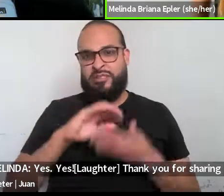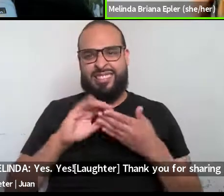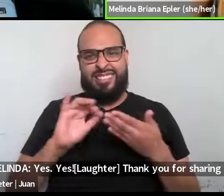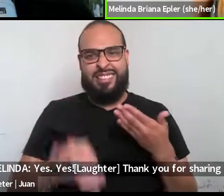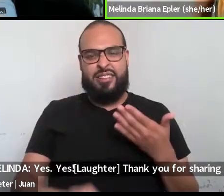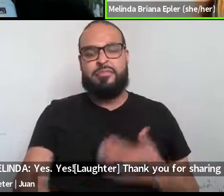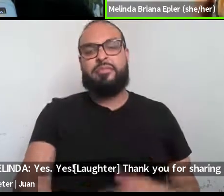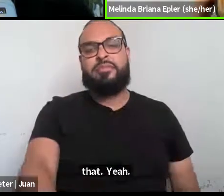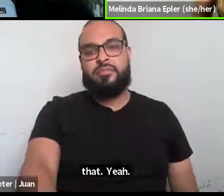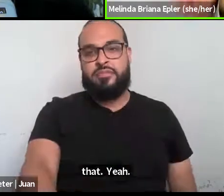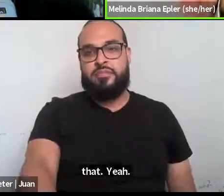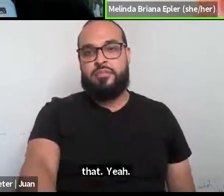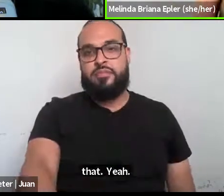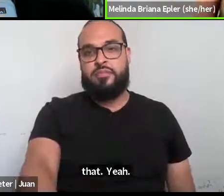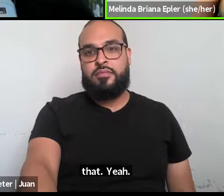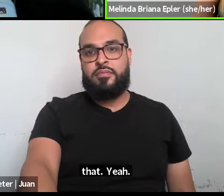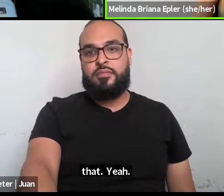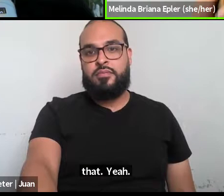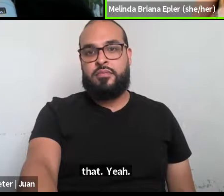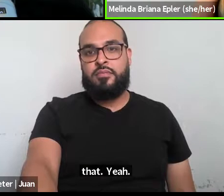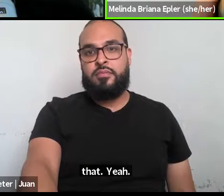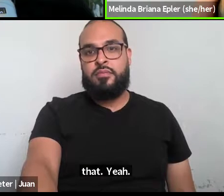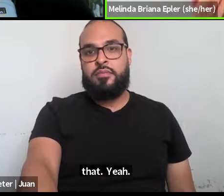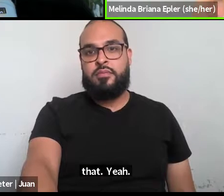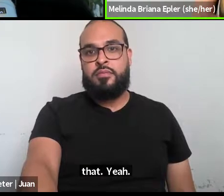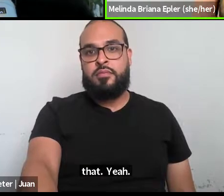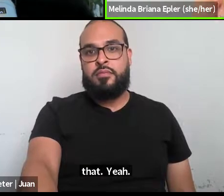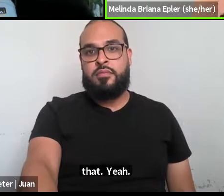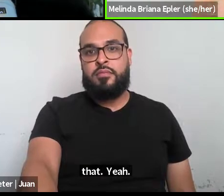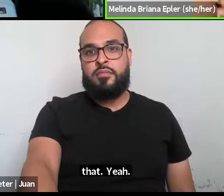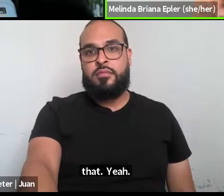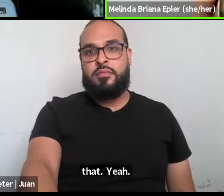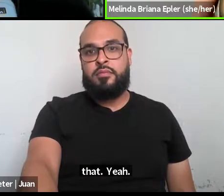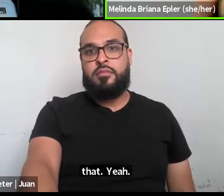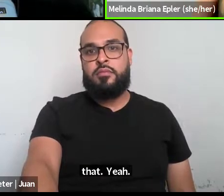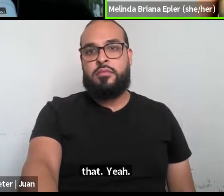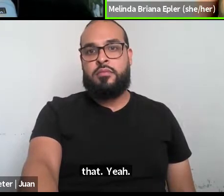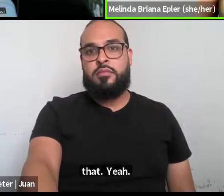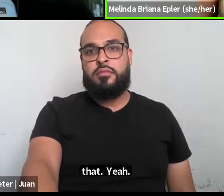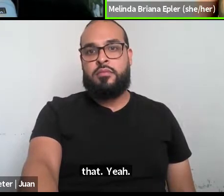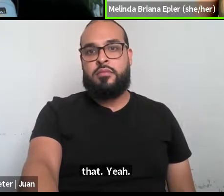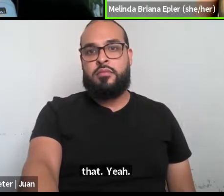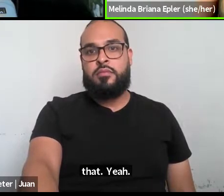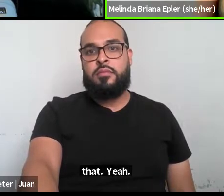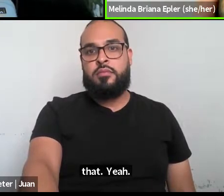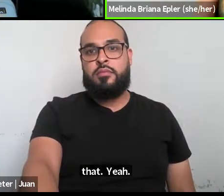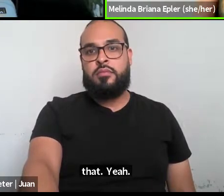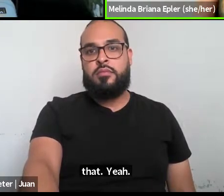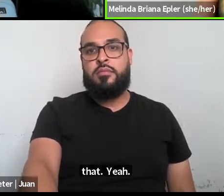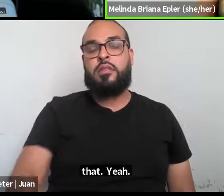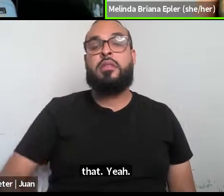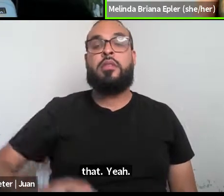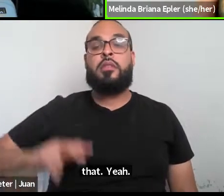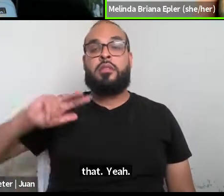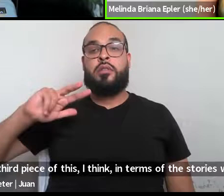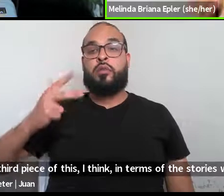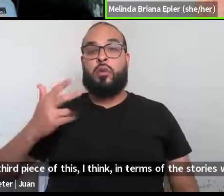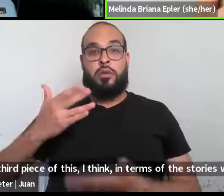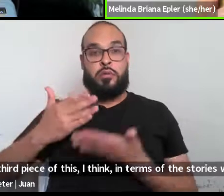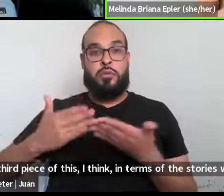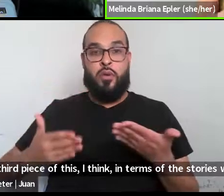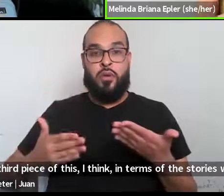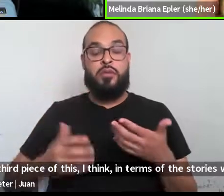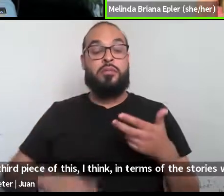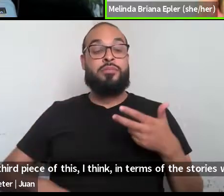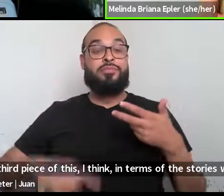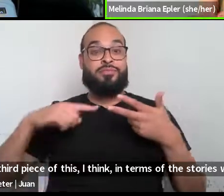Okay. The third piece of this, I think, in terms of the stories that we tell ourselves, is the